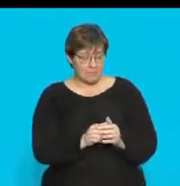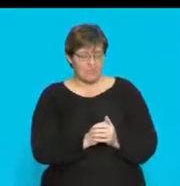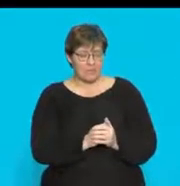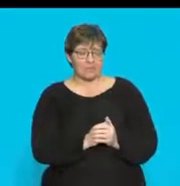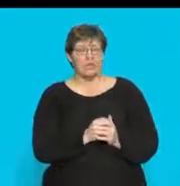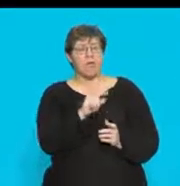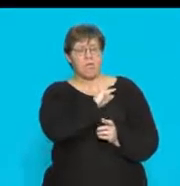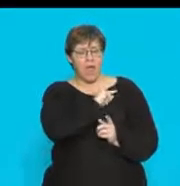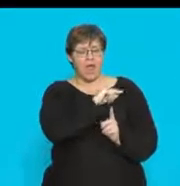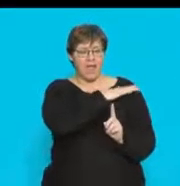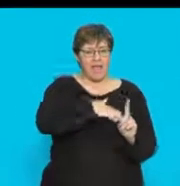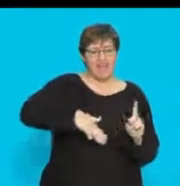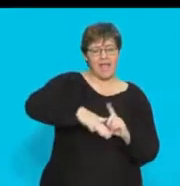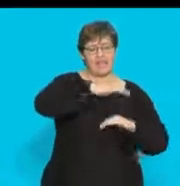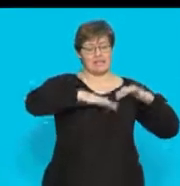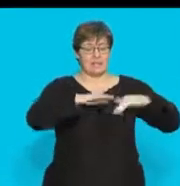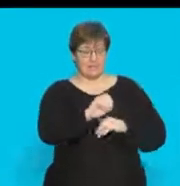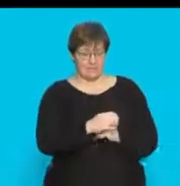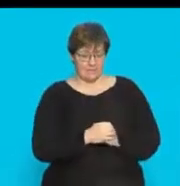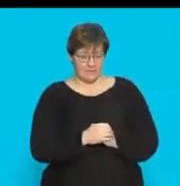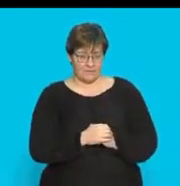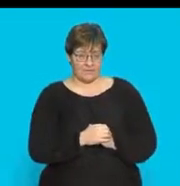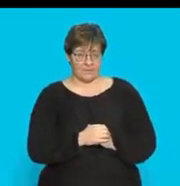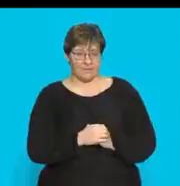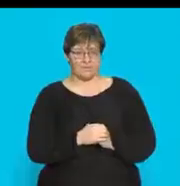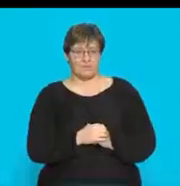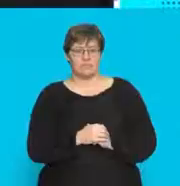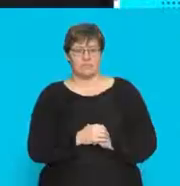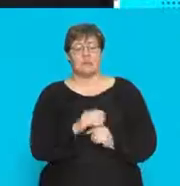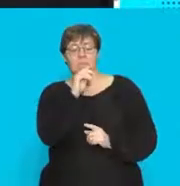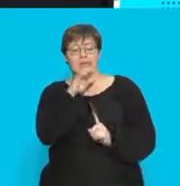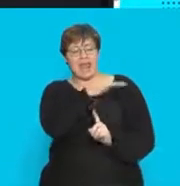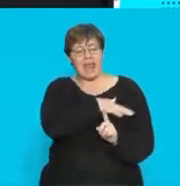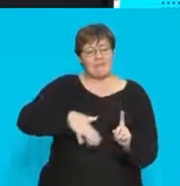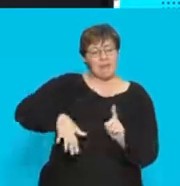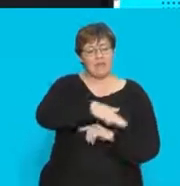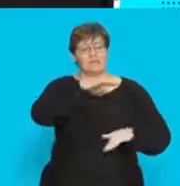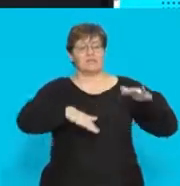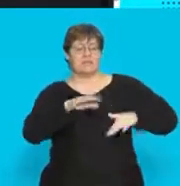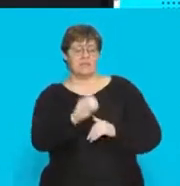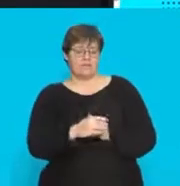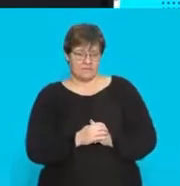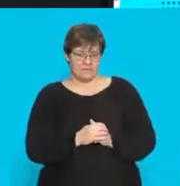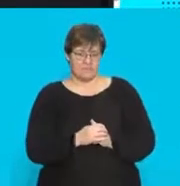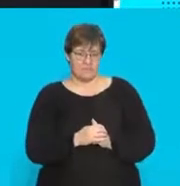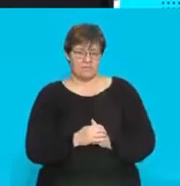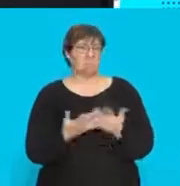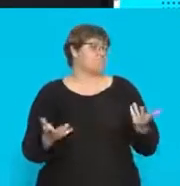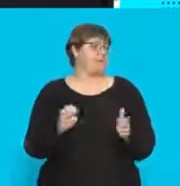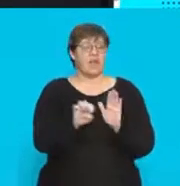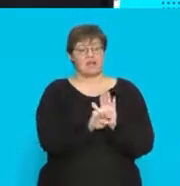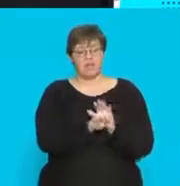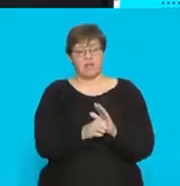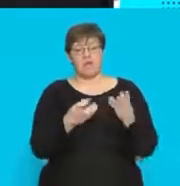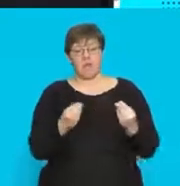when conditions are stable. What I'm talking about now is the environment is stable. If so, for